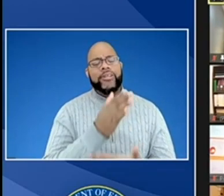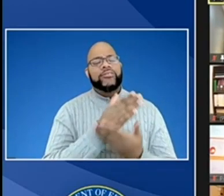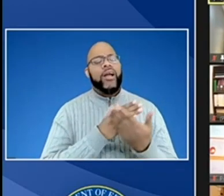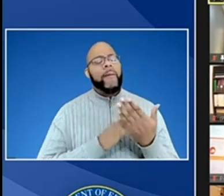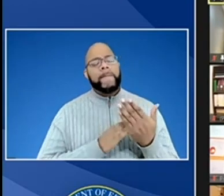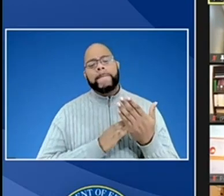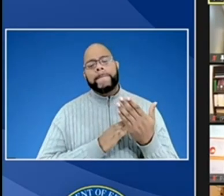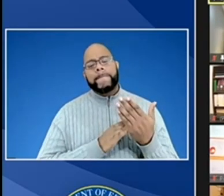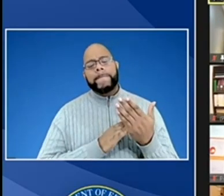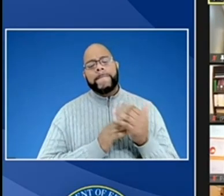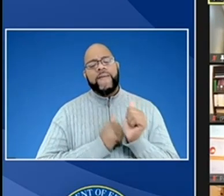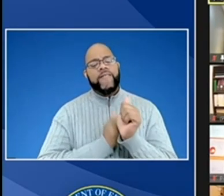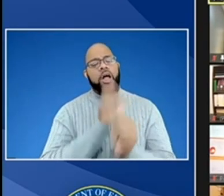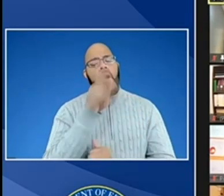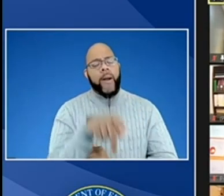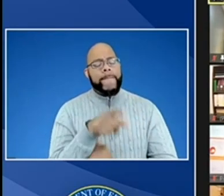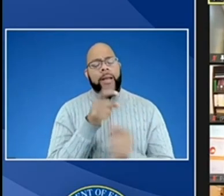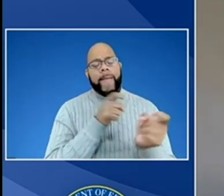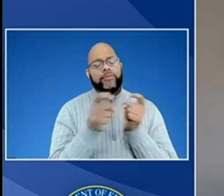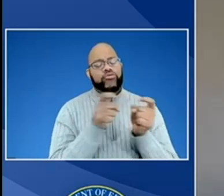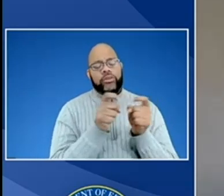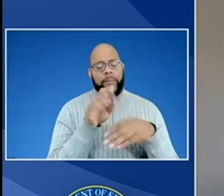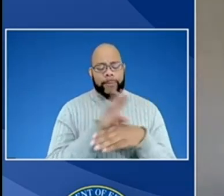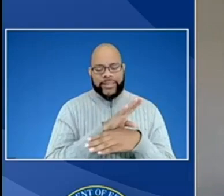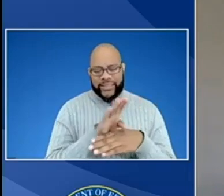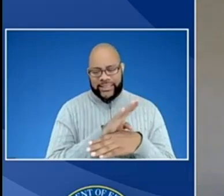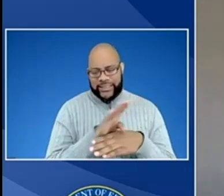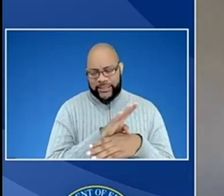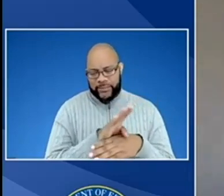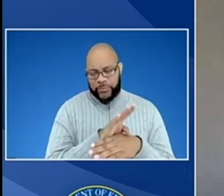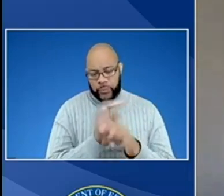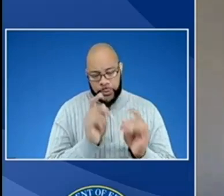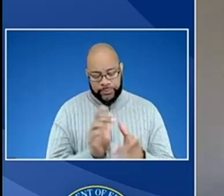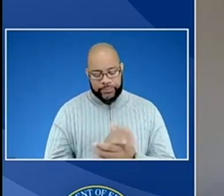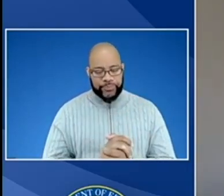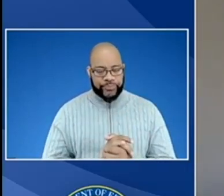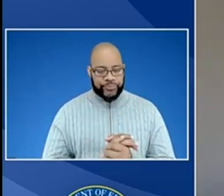some follow-up administrative business, okay?